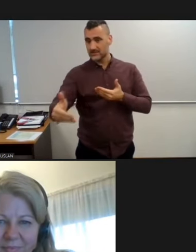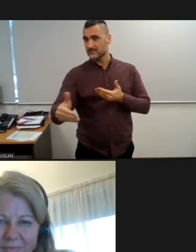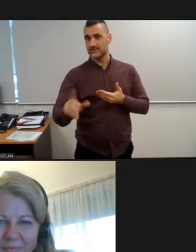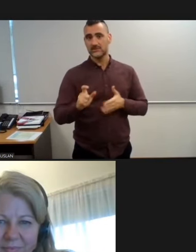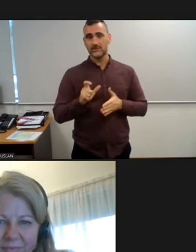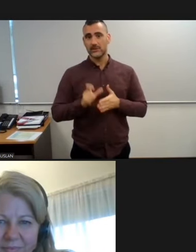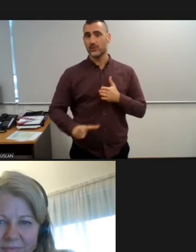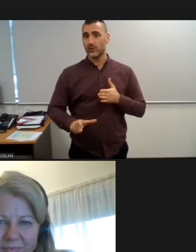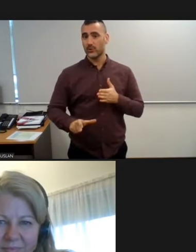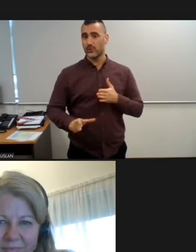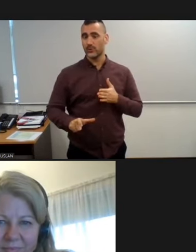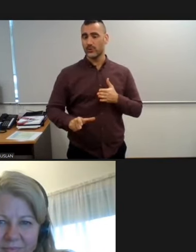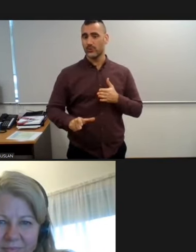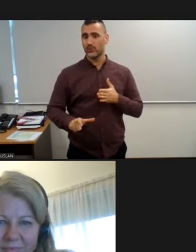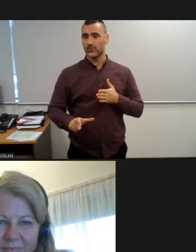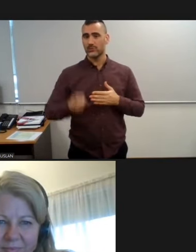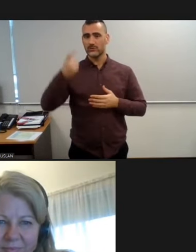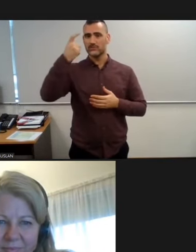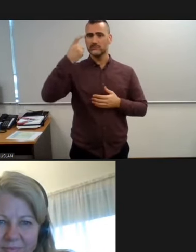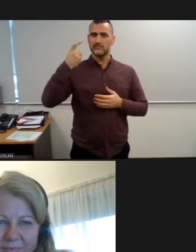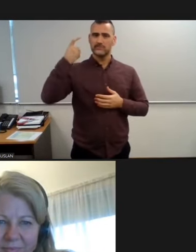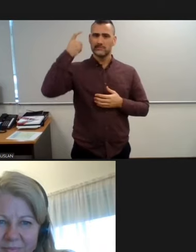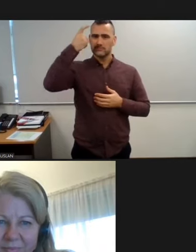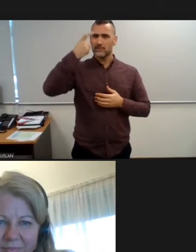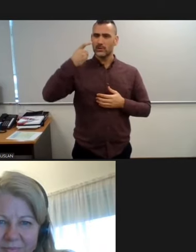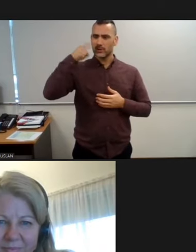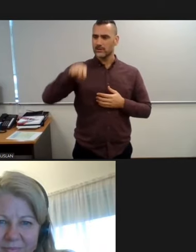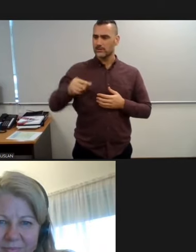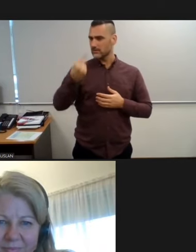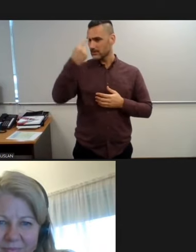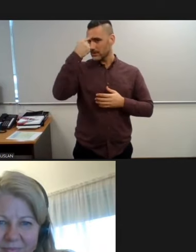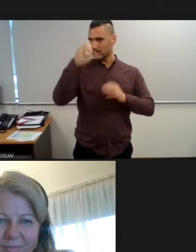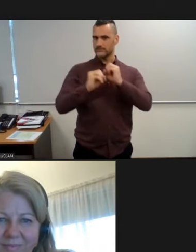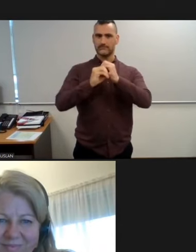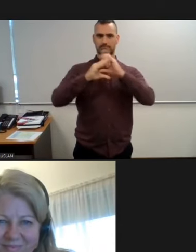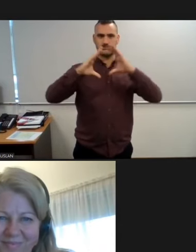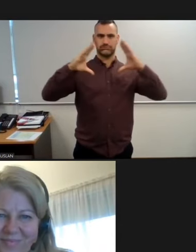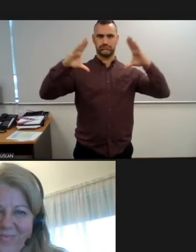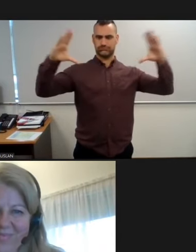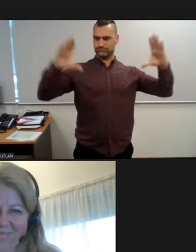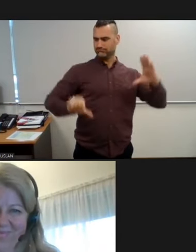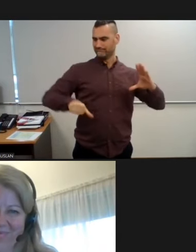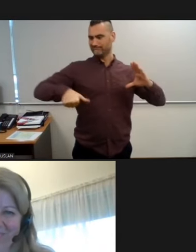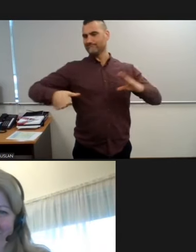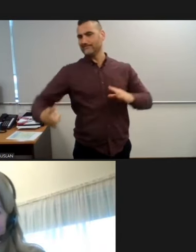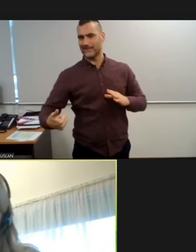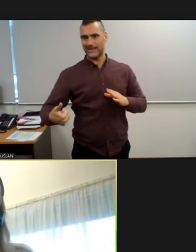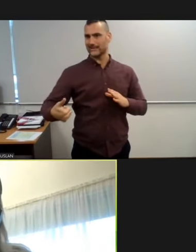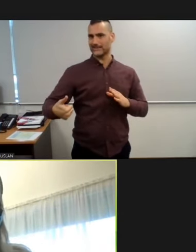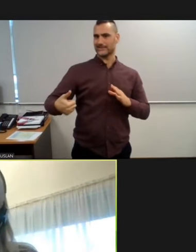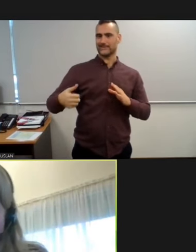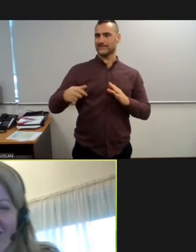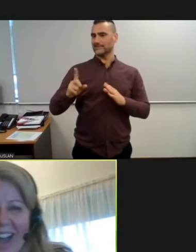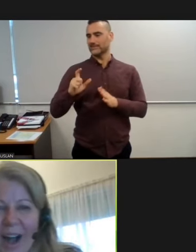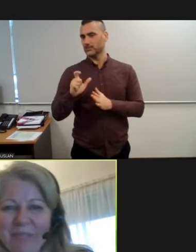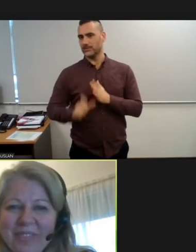what you envisage in terms of next steps, if you're at liberty to be able to talk about that. Thanks. Yeah,